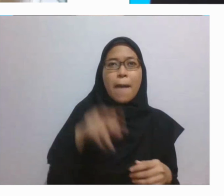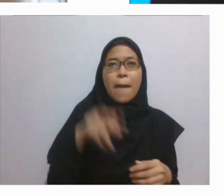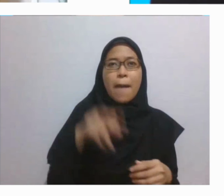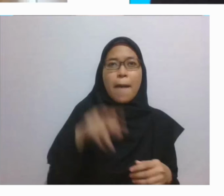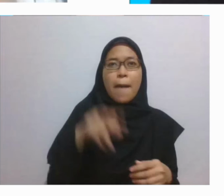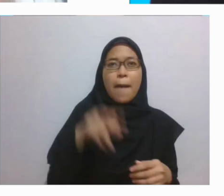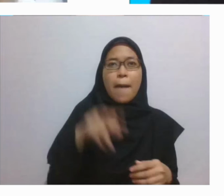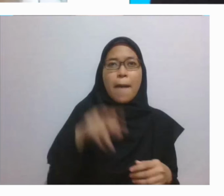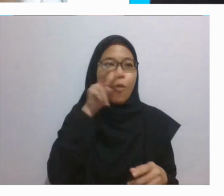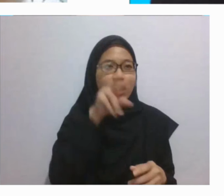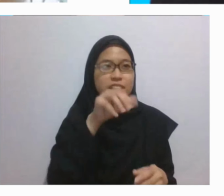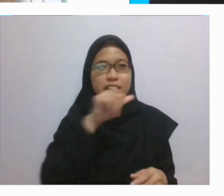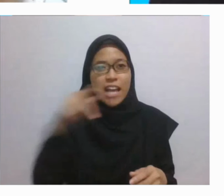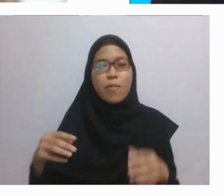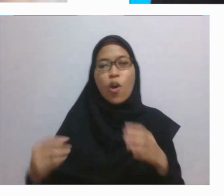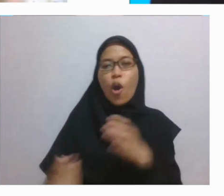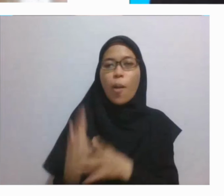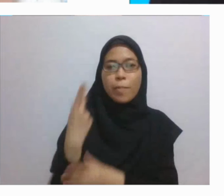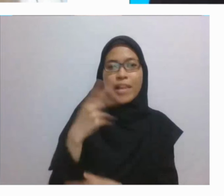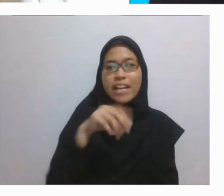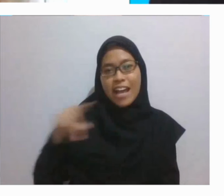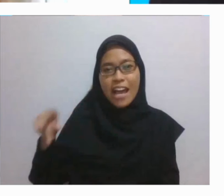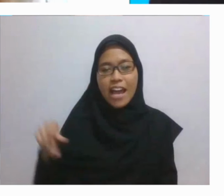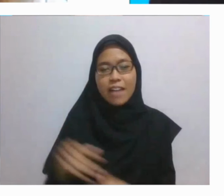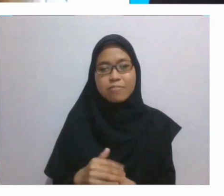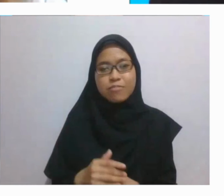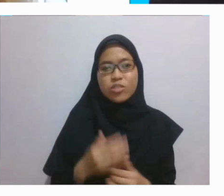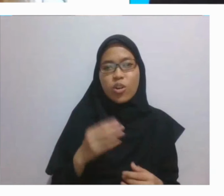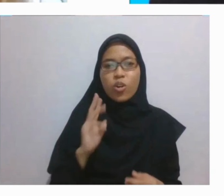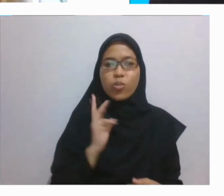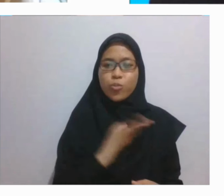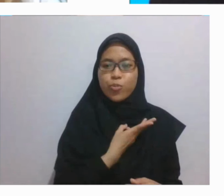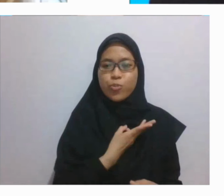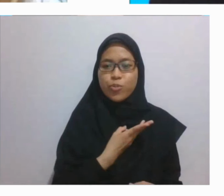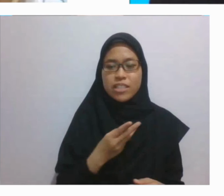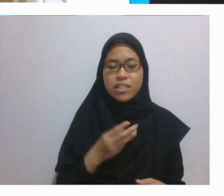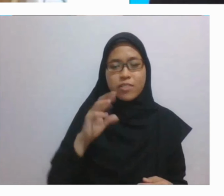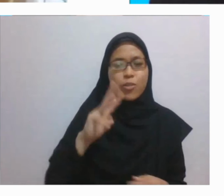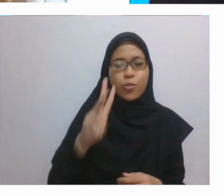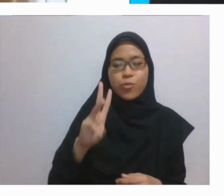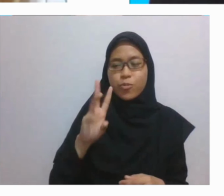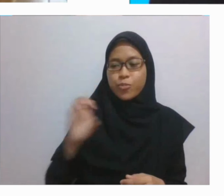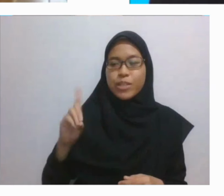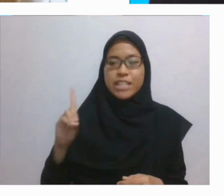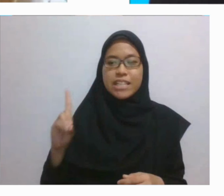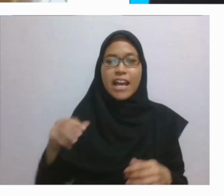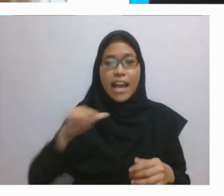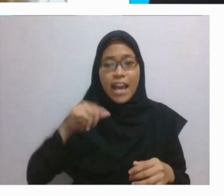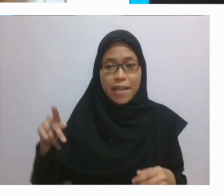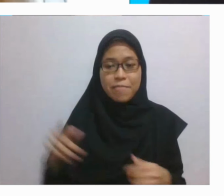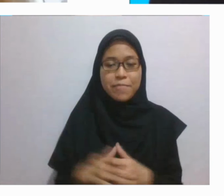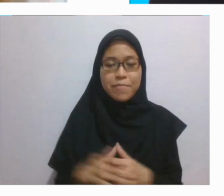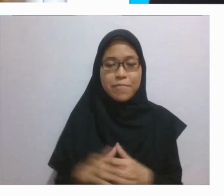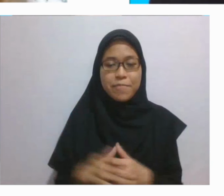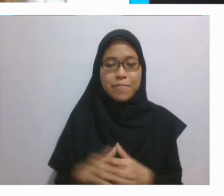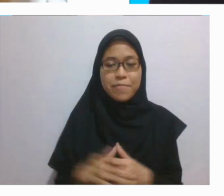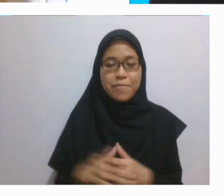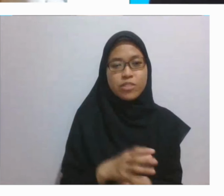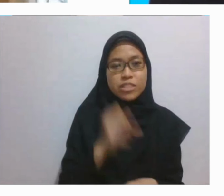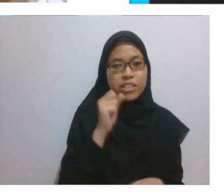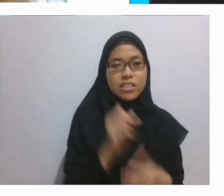weed apps, so things that are growing out of pavements that shouldn't be there, and lots of people using these, taking their own